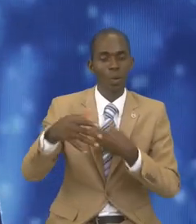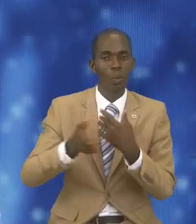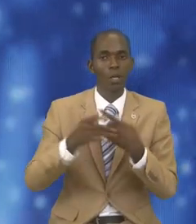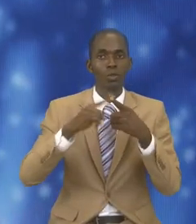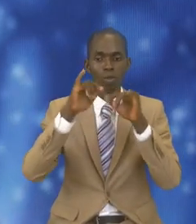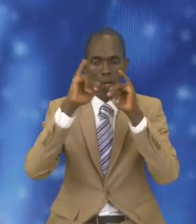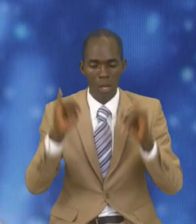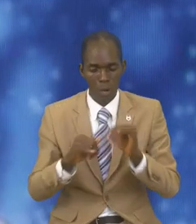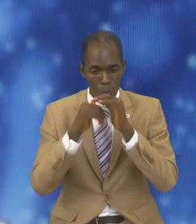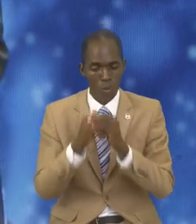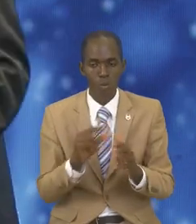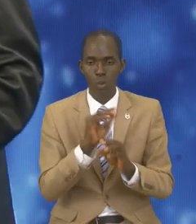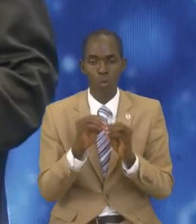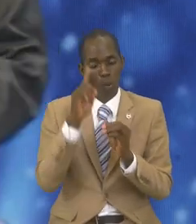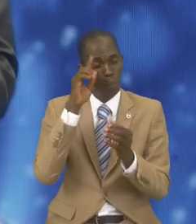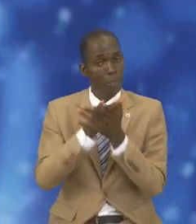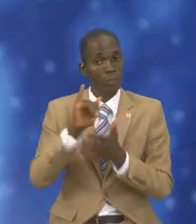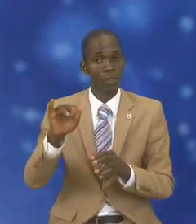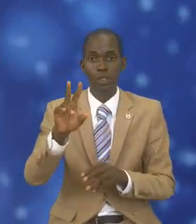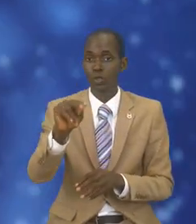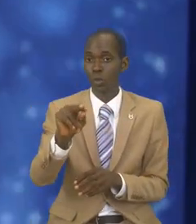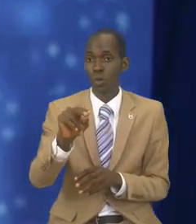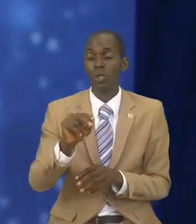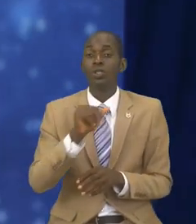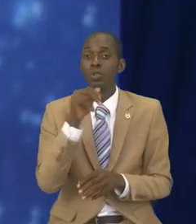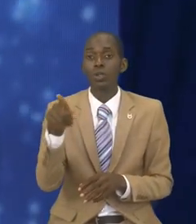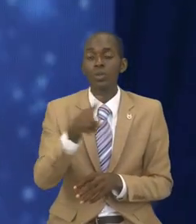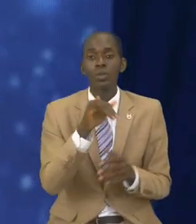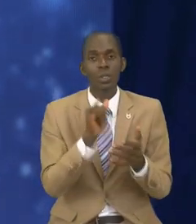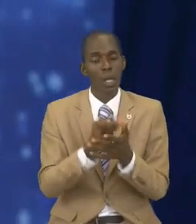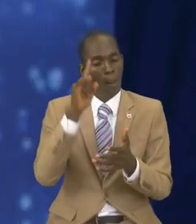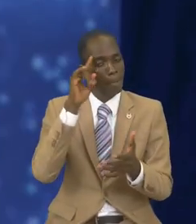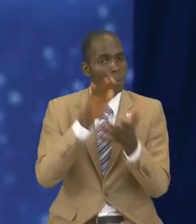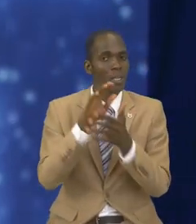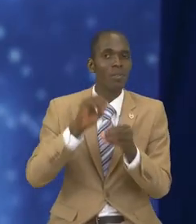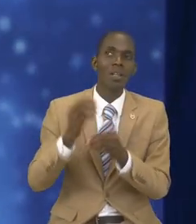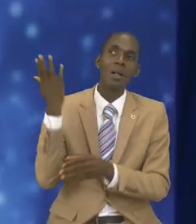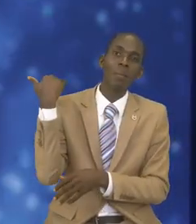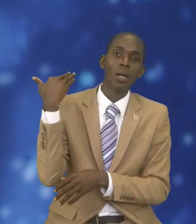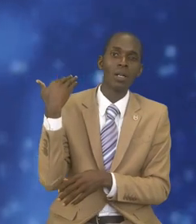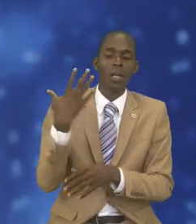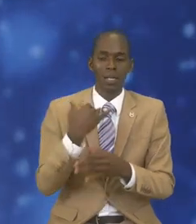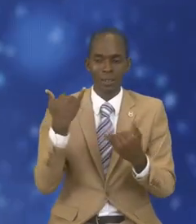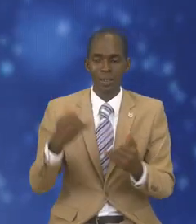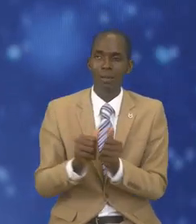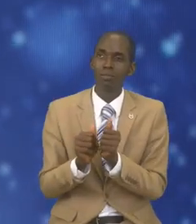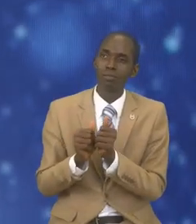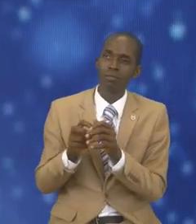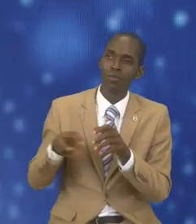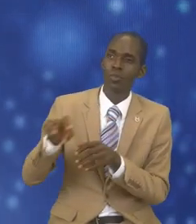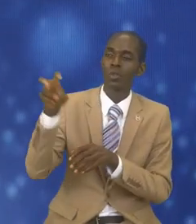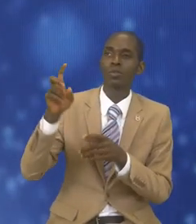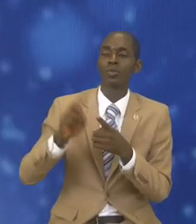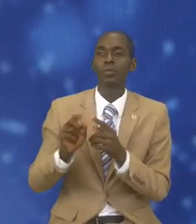no more believing, no. Not he that believed in the past is gone to the far country of